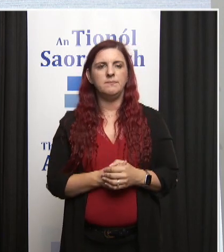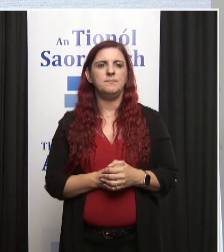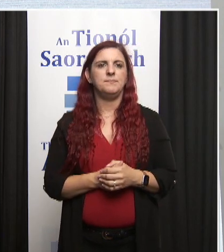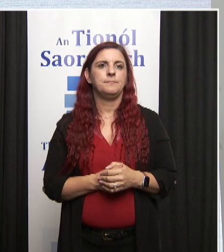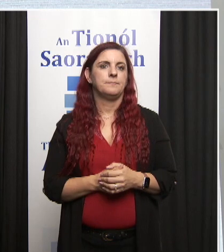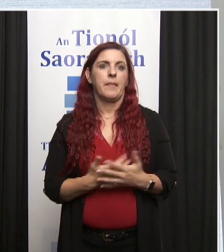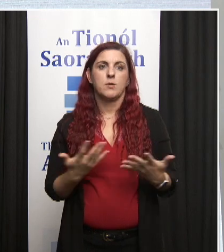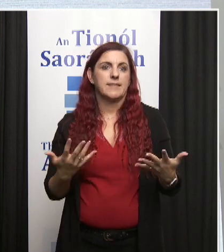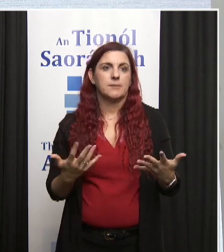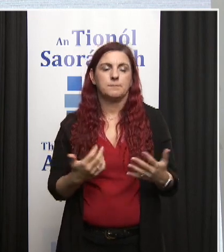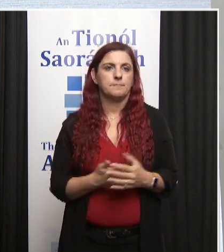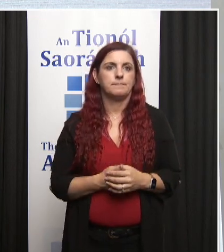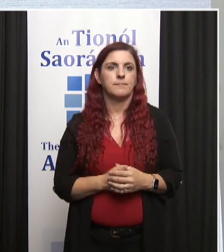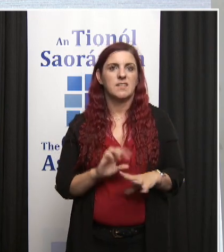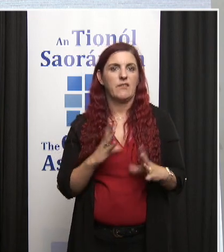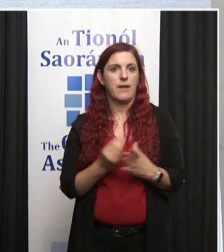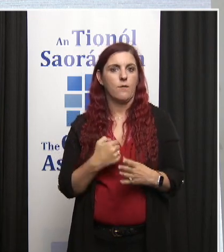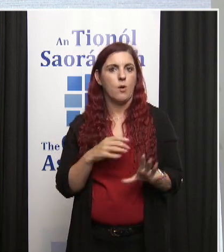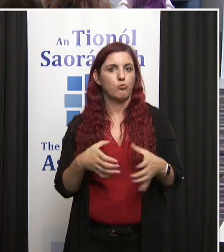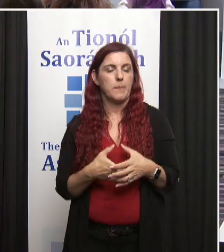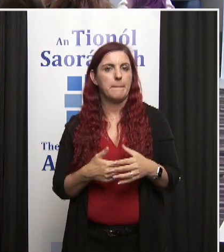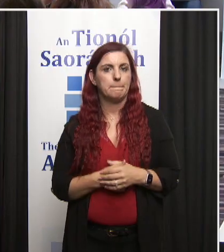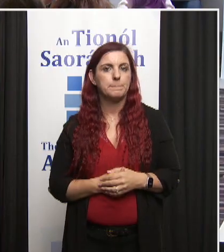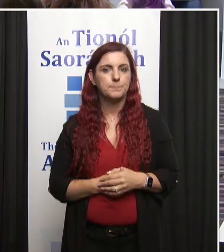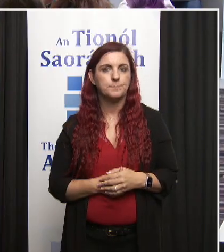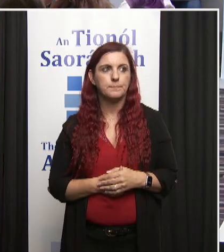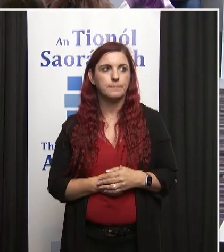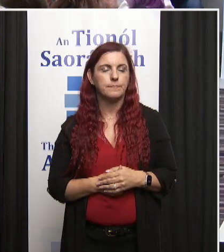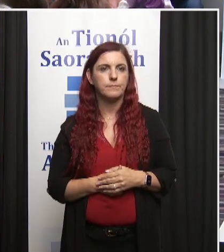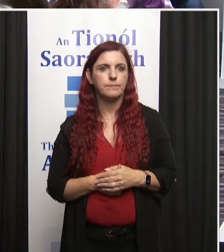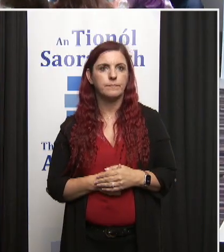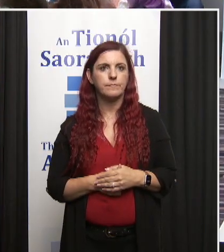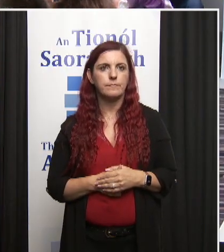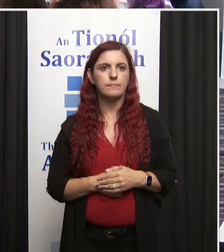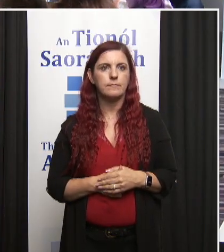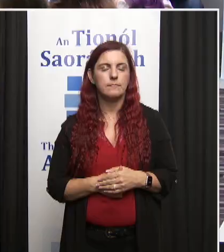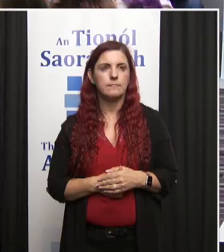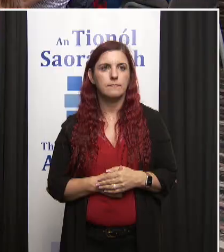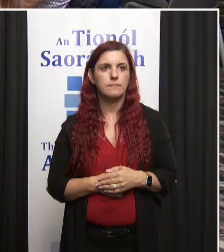Yeah, I think that's everything. Yeah. Okay, thank you.